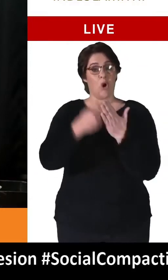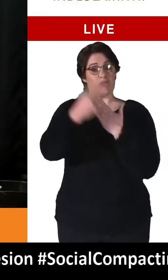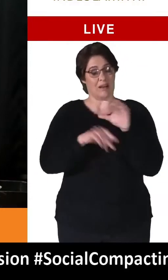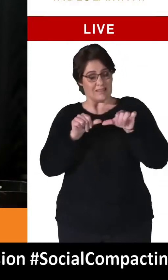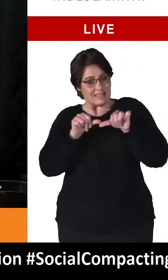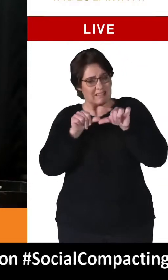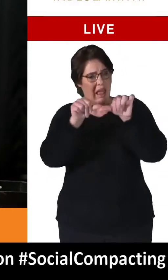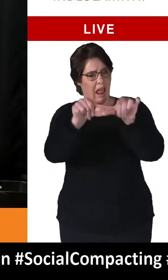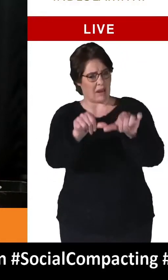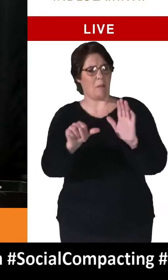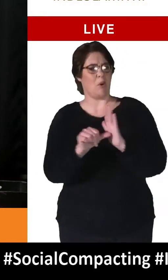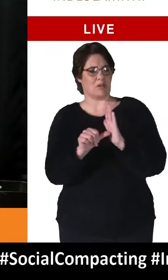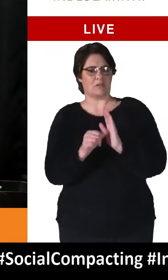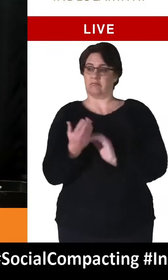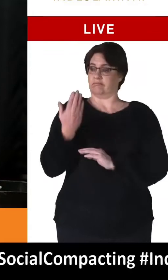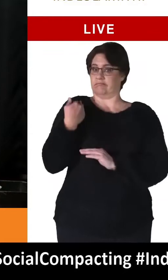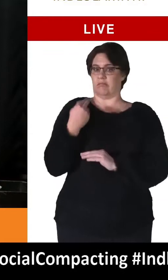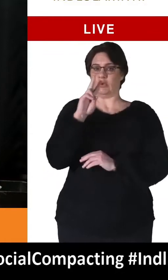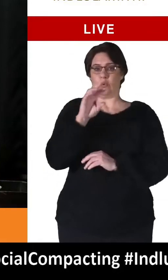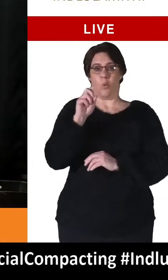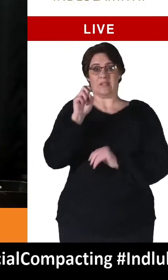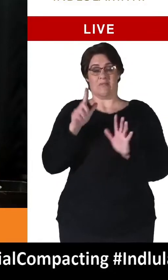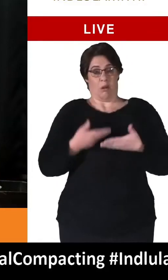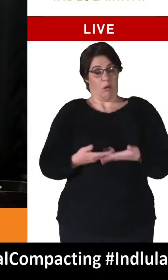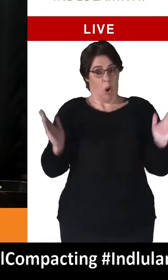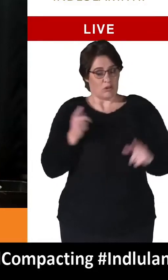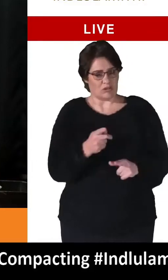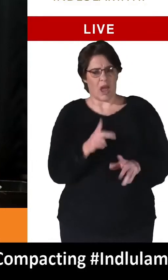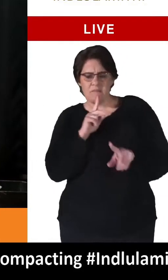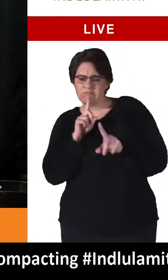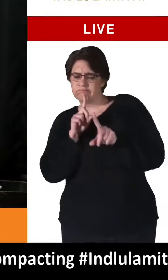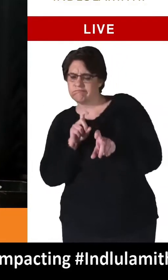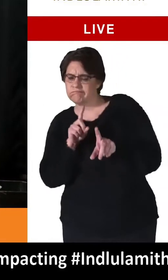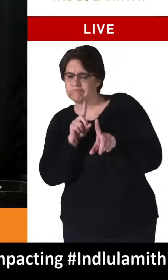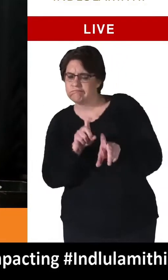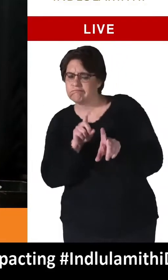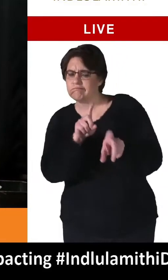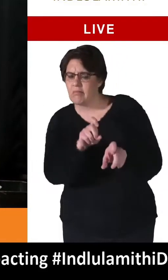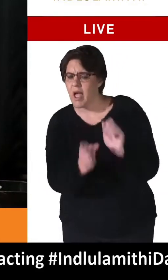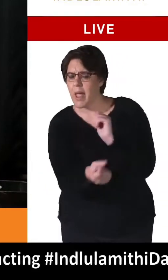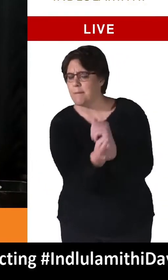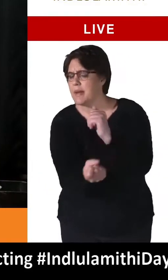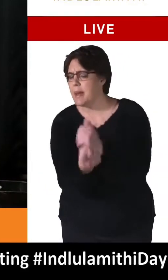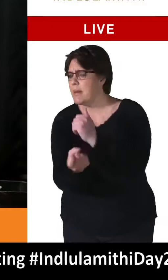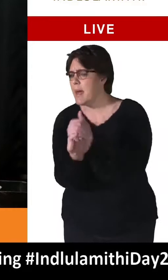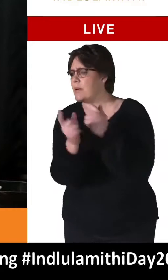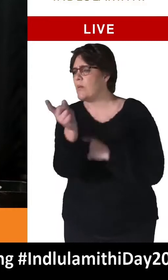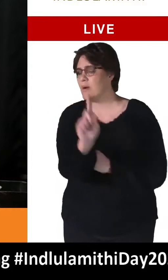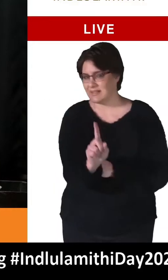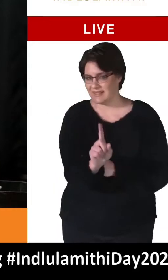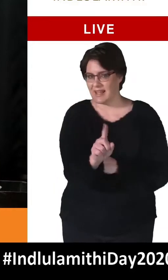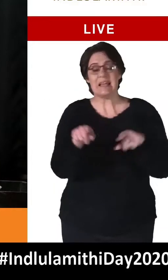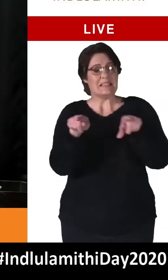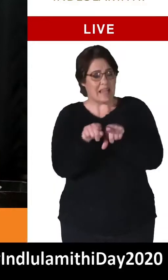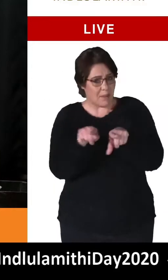project since its first launch, and continuous tracking of unfolding scenarios, as well